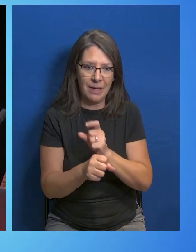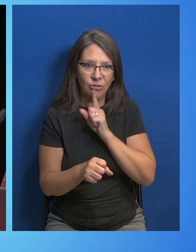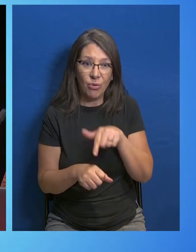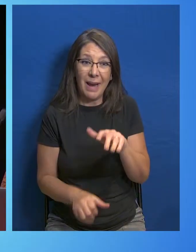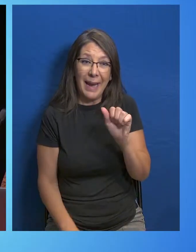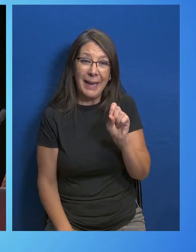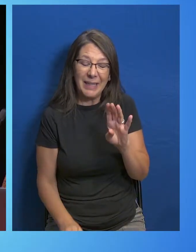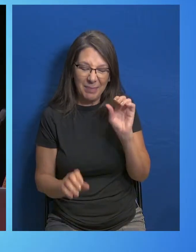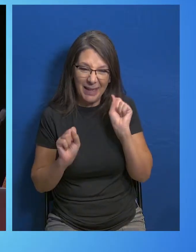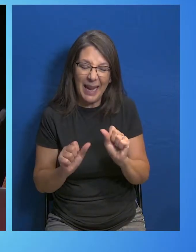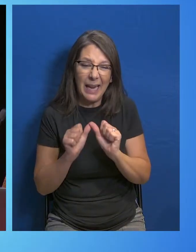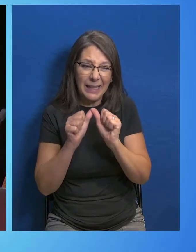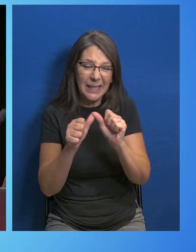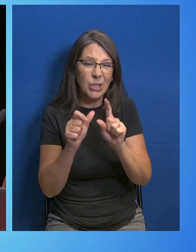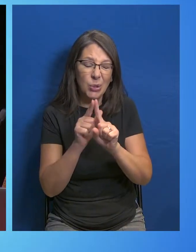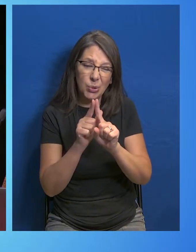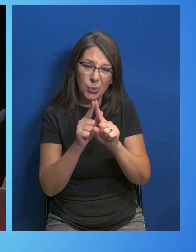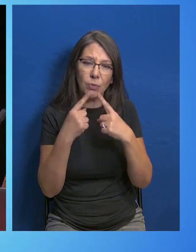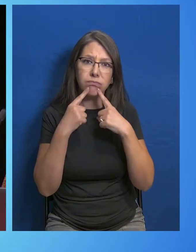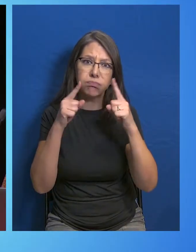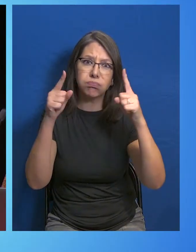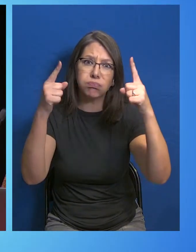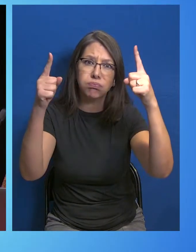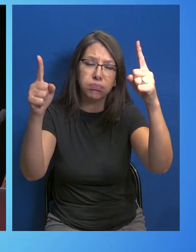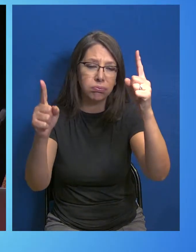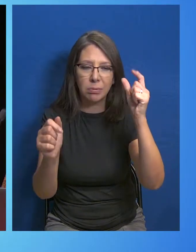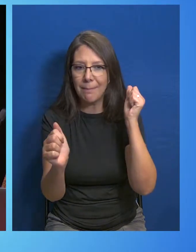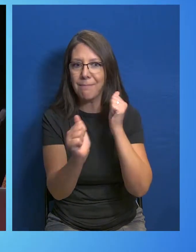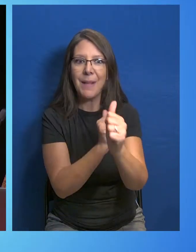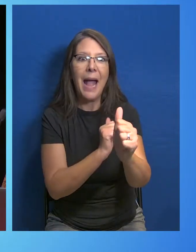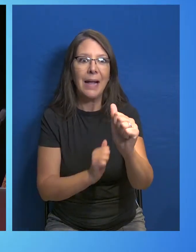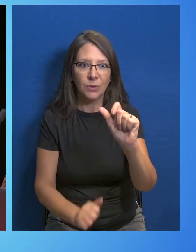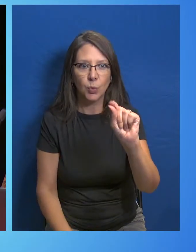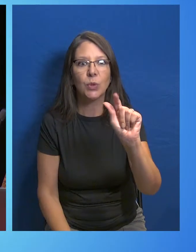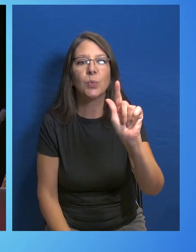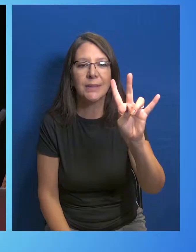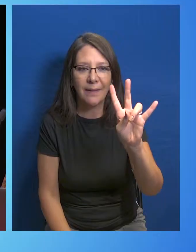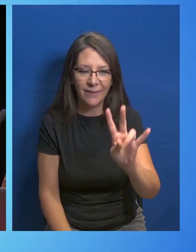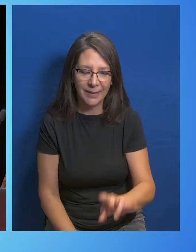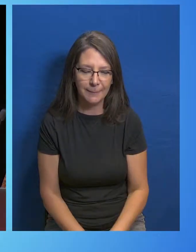continues to flourish into the future beyond 2027.